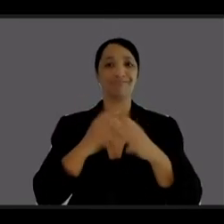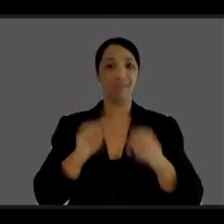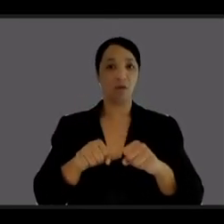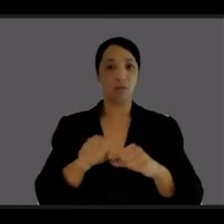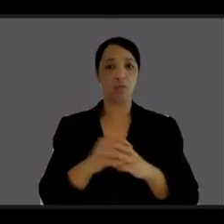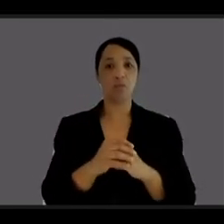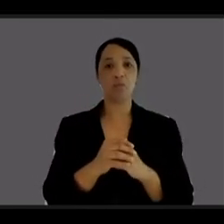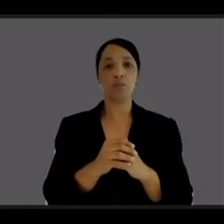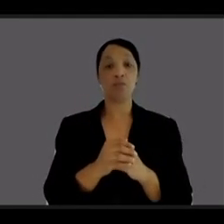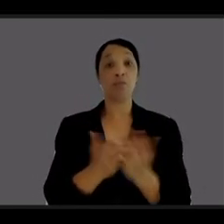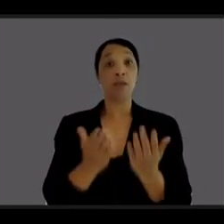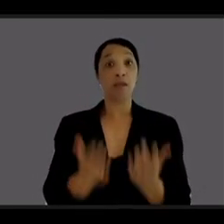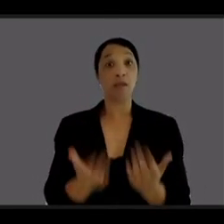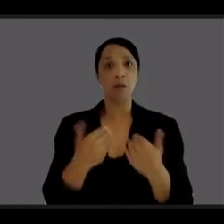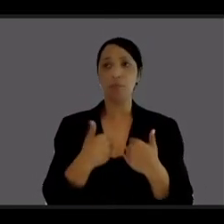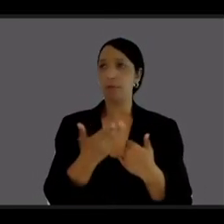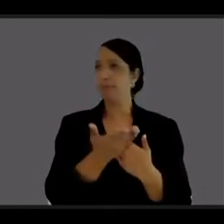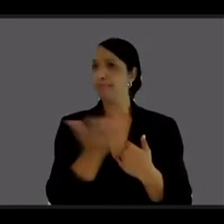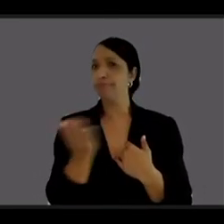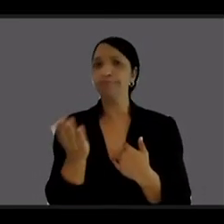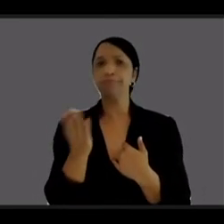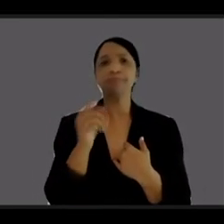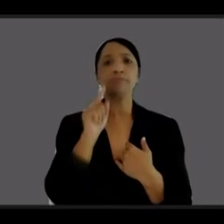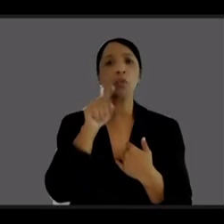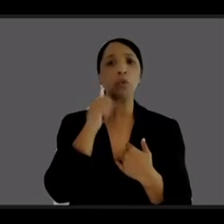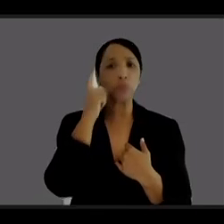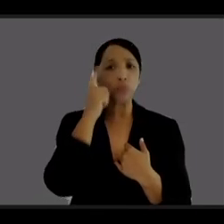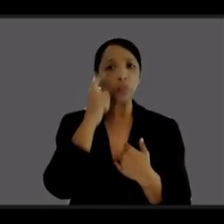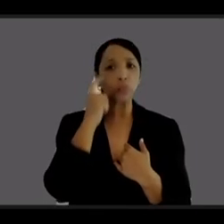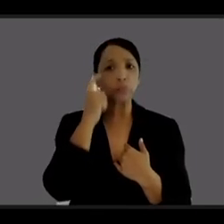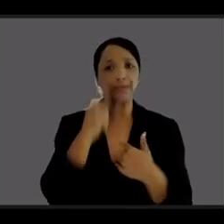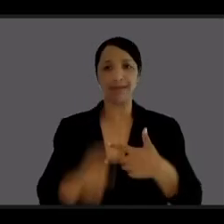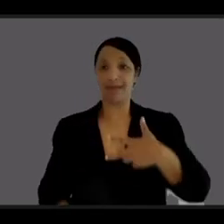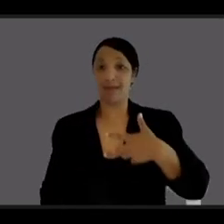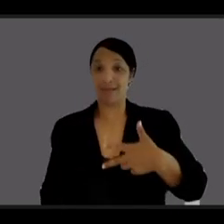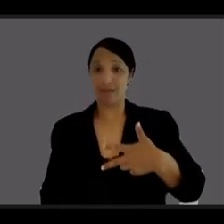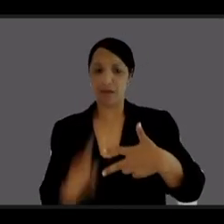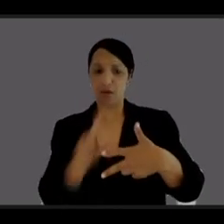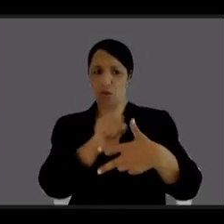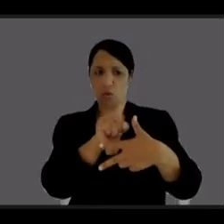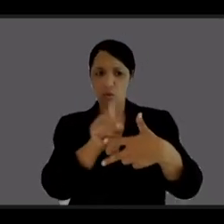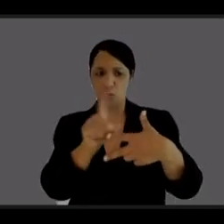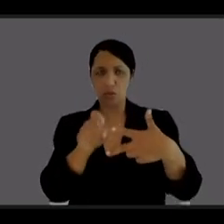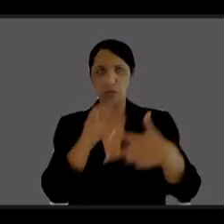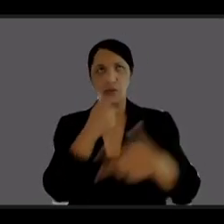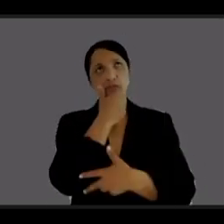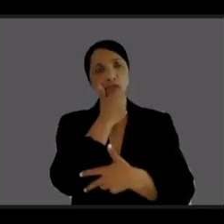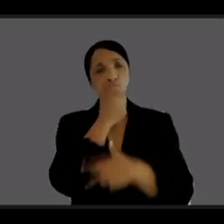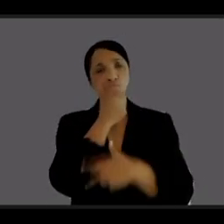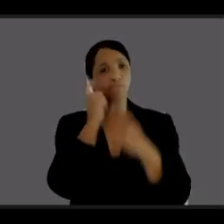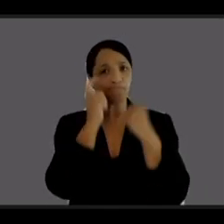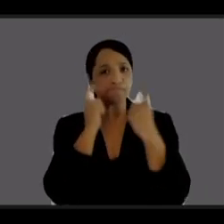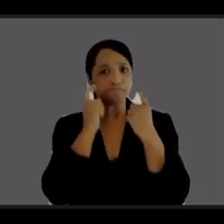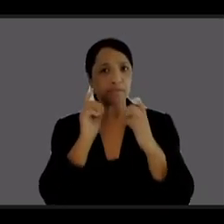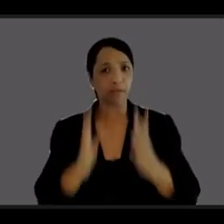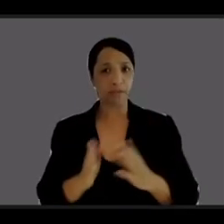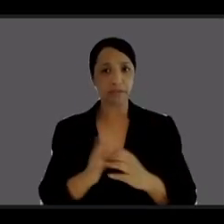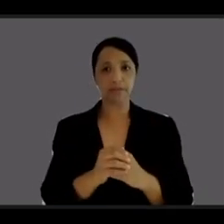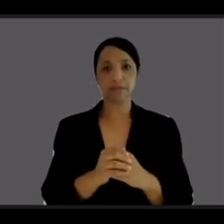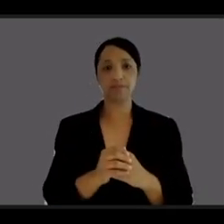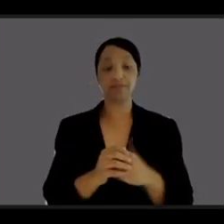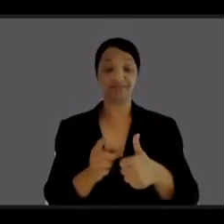you to consider three questions during this year's IGF. First, has the